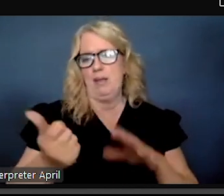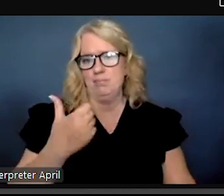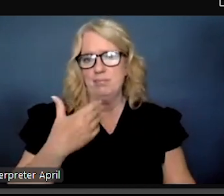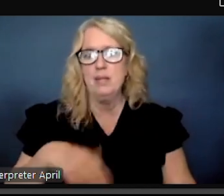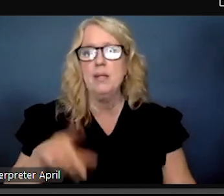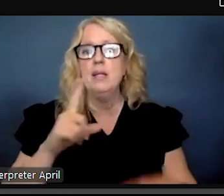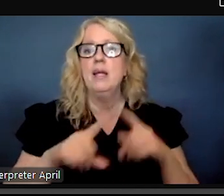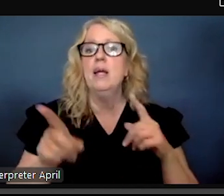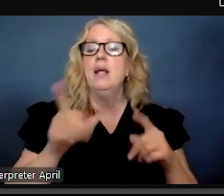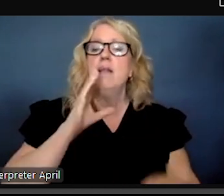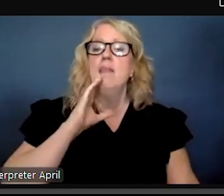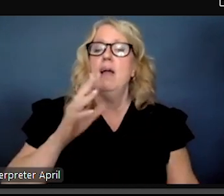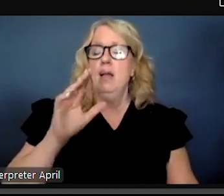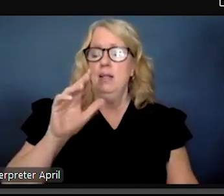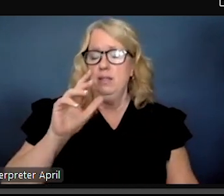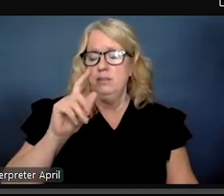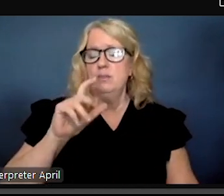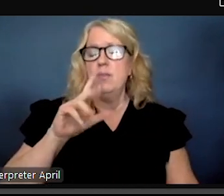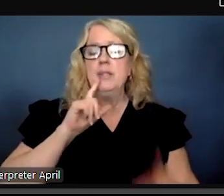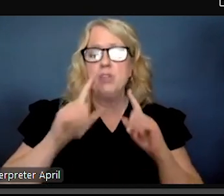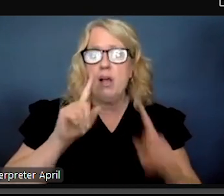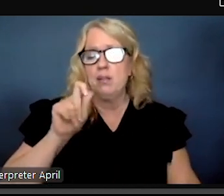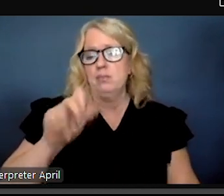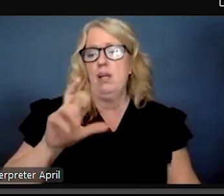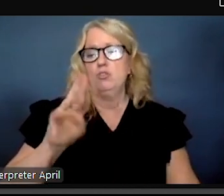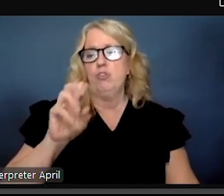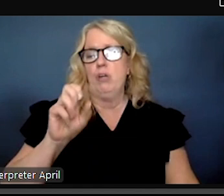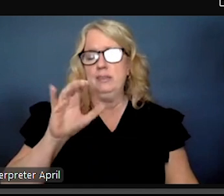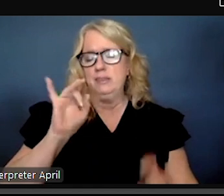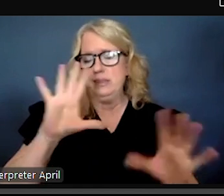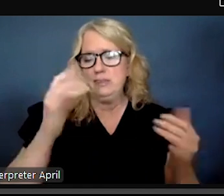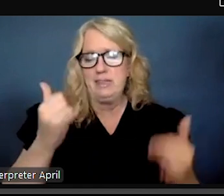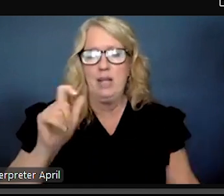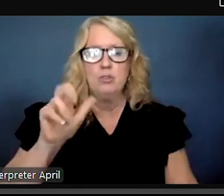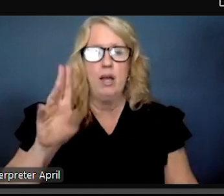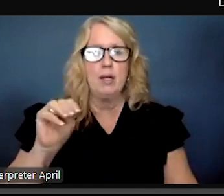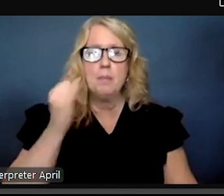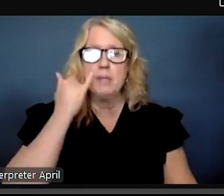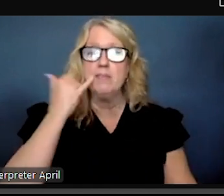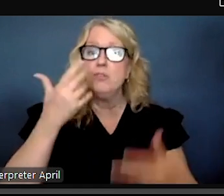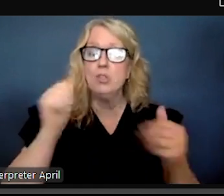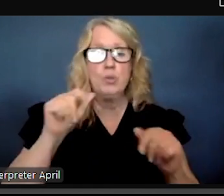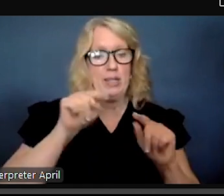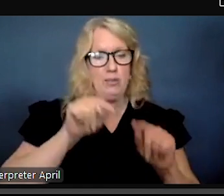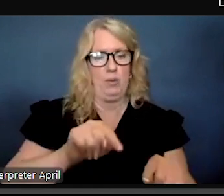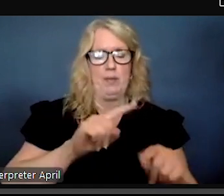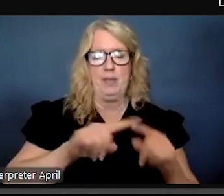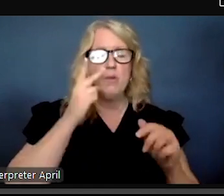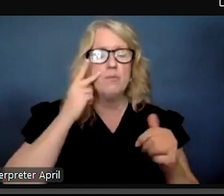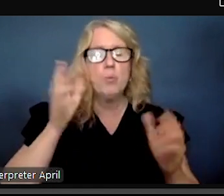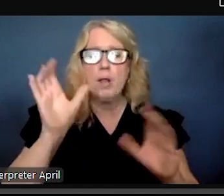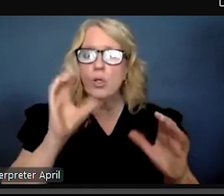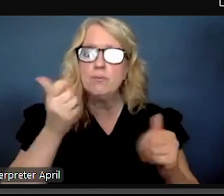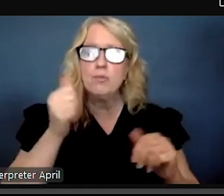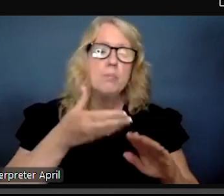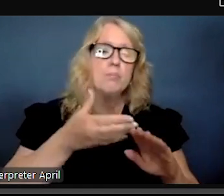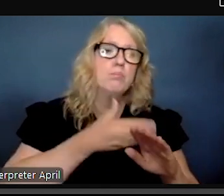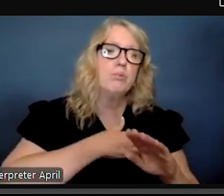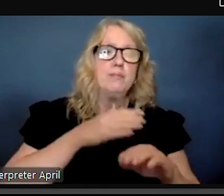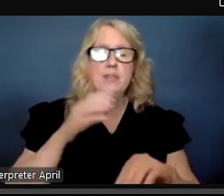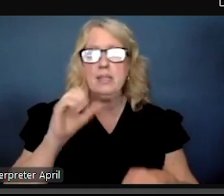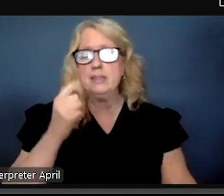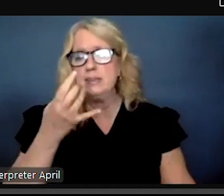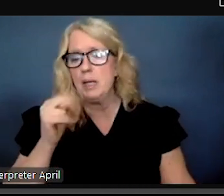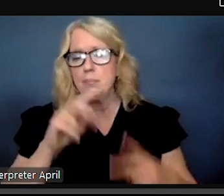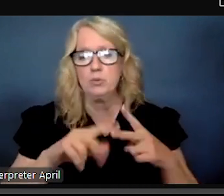The talk.crisisnow.com website is the first place to go if you'd like to look for any previous episodes, you